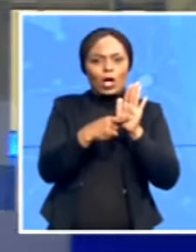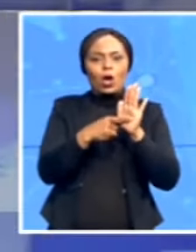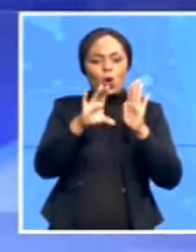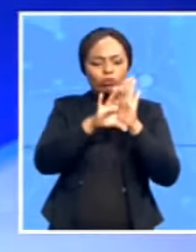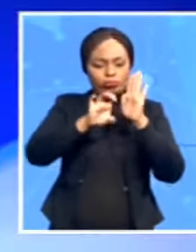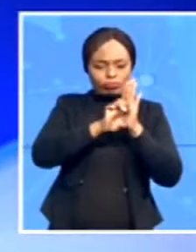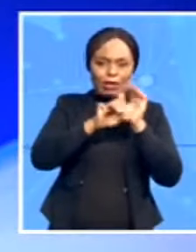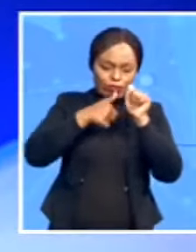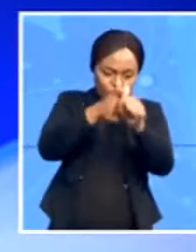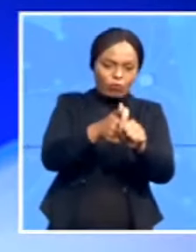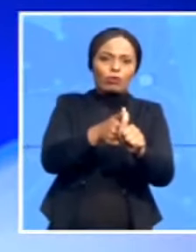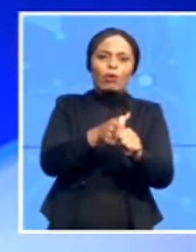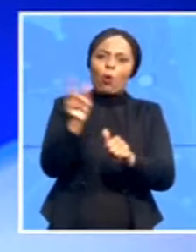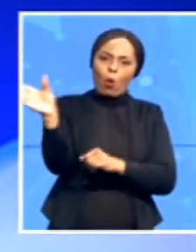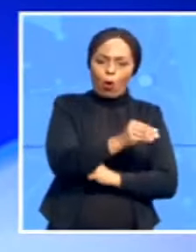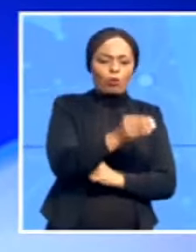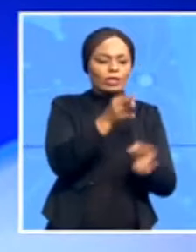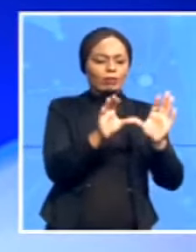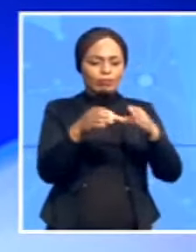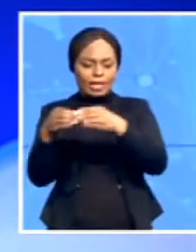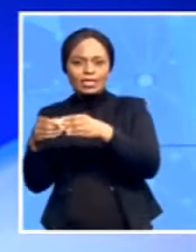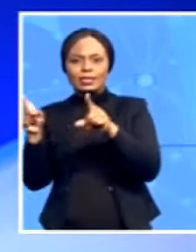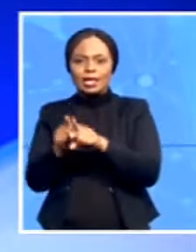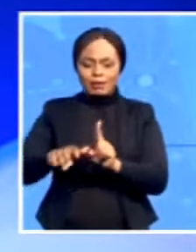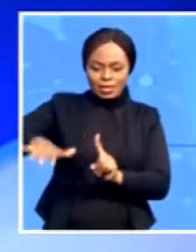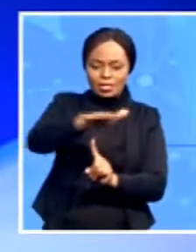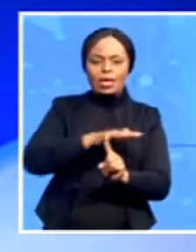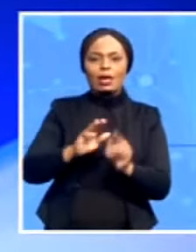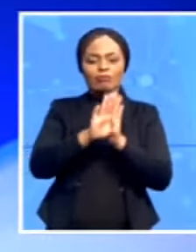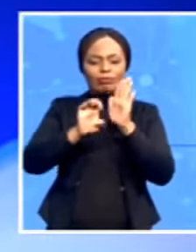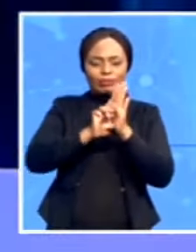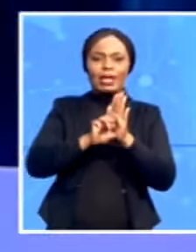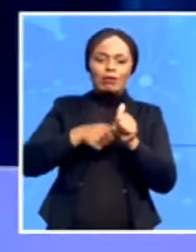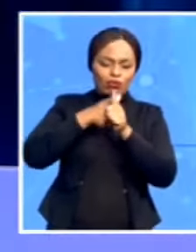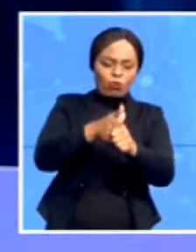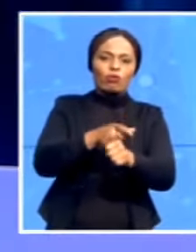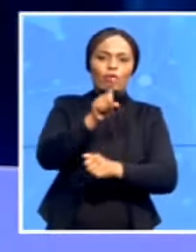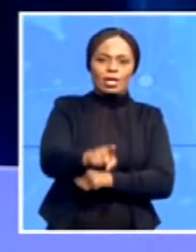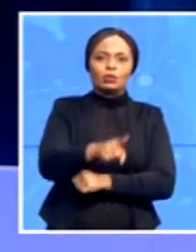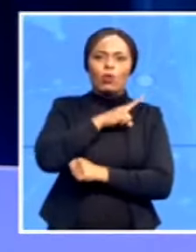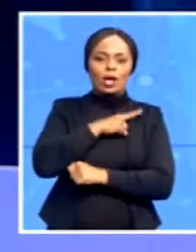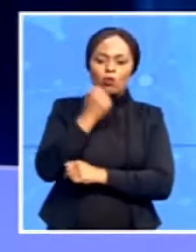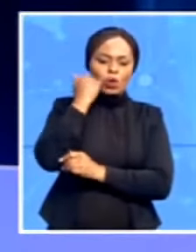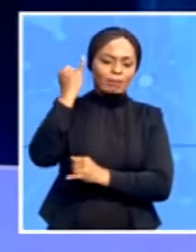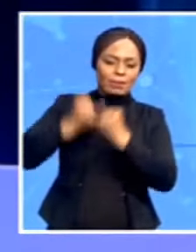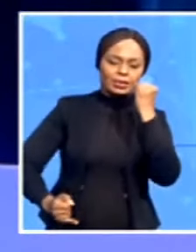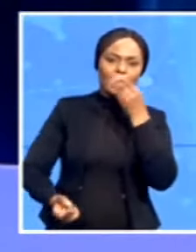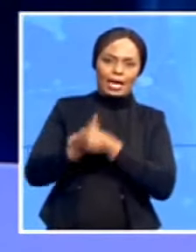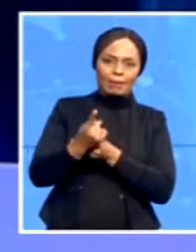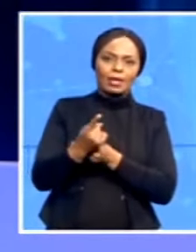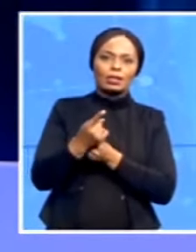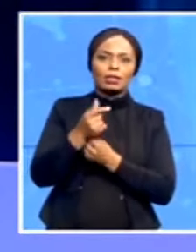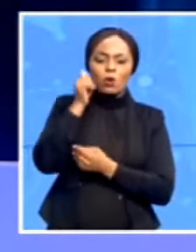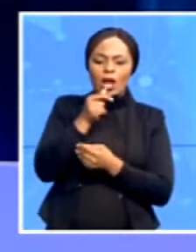sure that nothing untoward happens in the administration of the elections. Before I let you go, sir, we are having an election